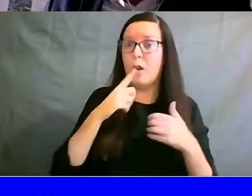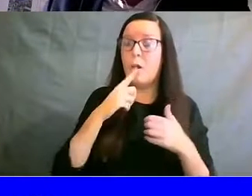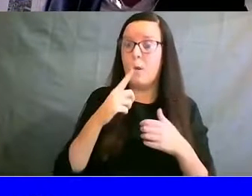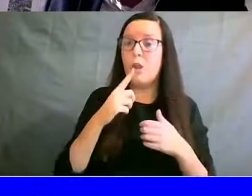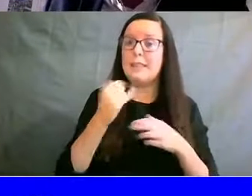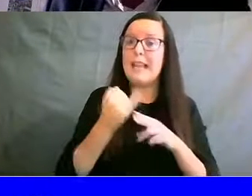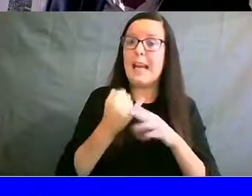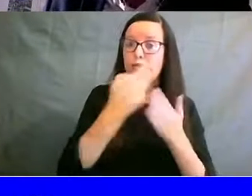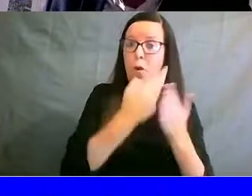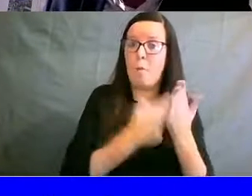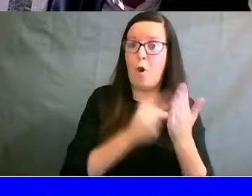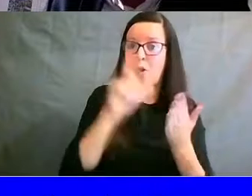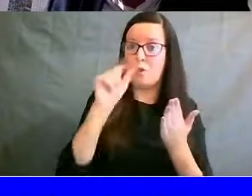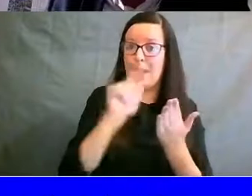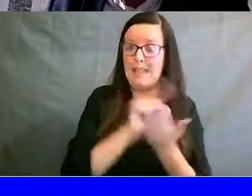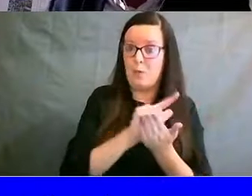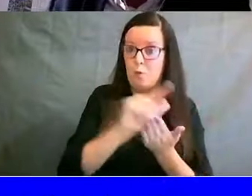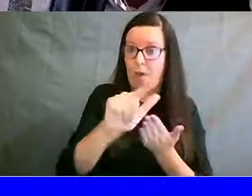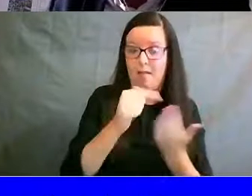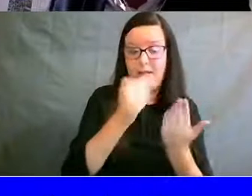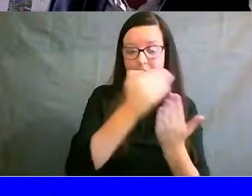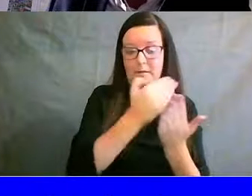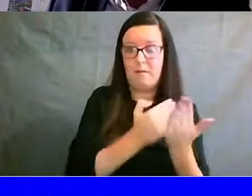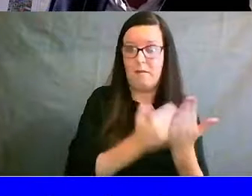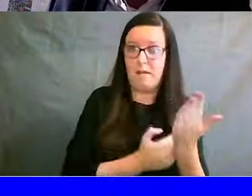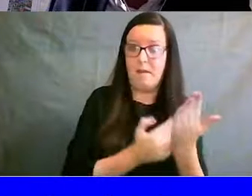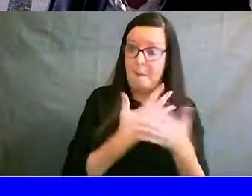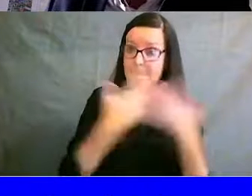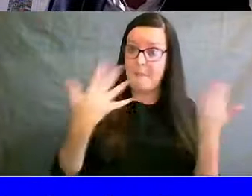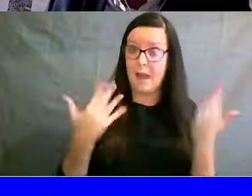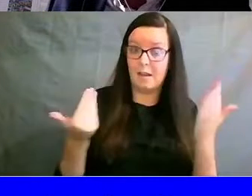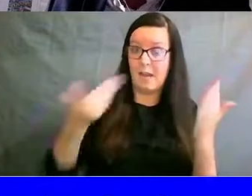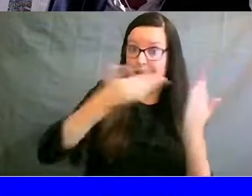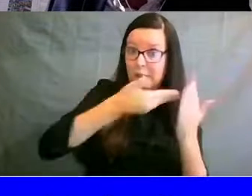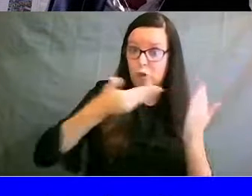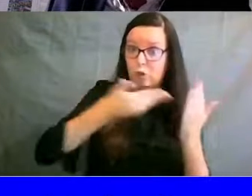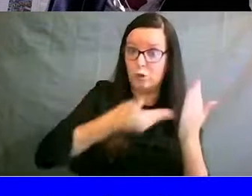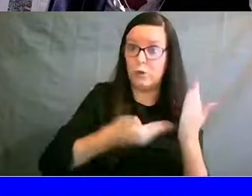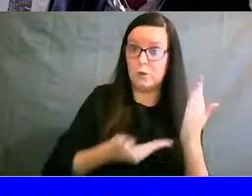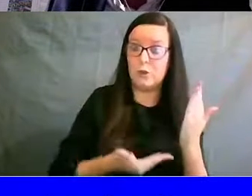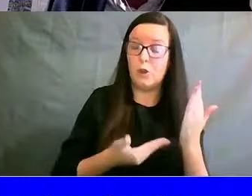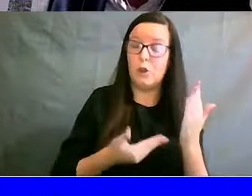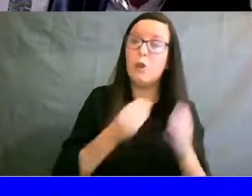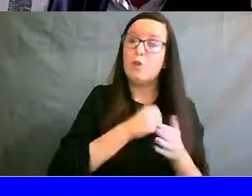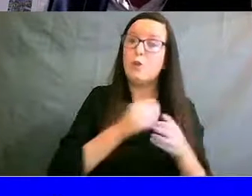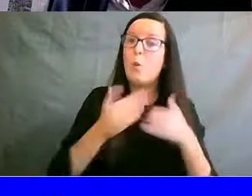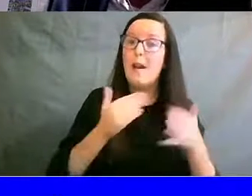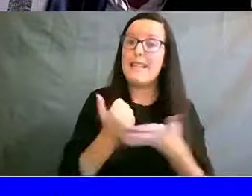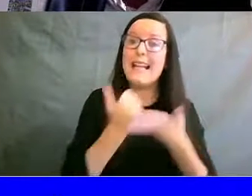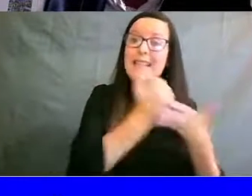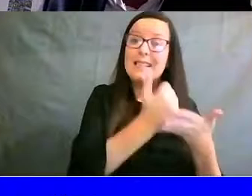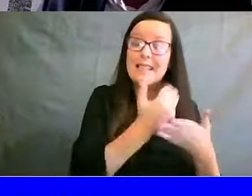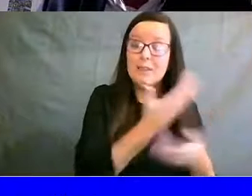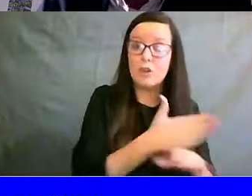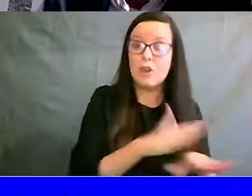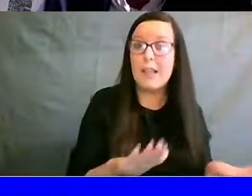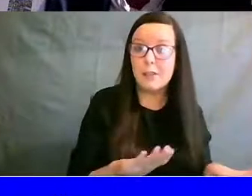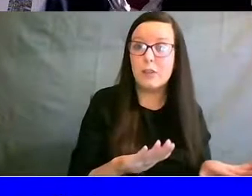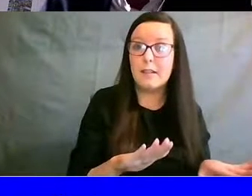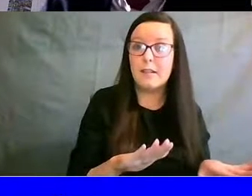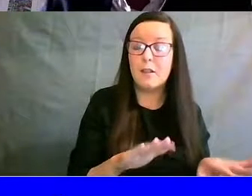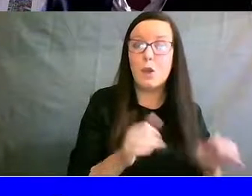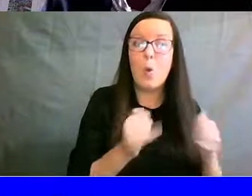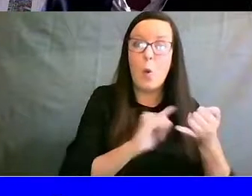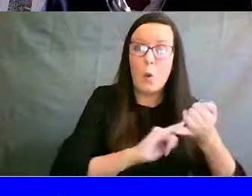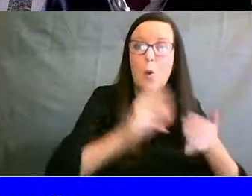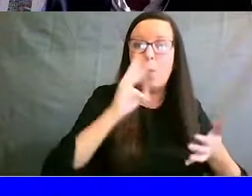she said that many of these measures, they were first introduced to assist children as witnesses. And whilst there has been growing